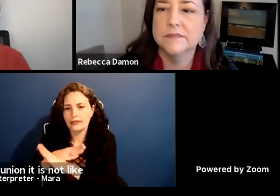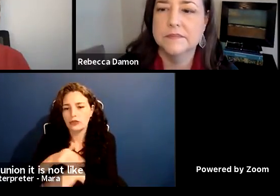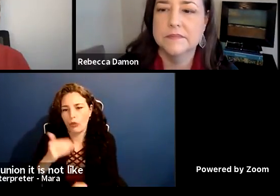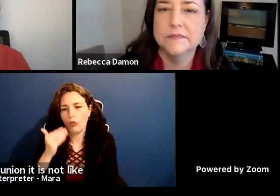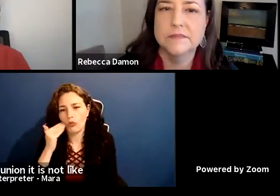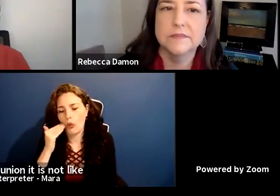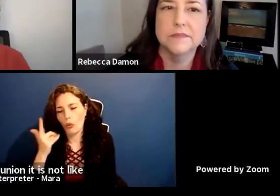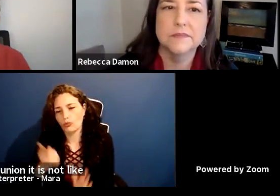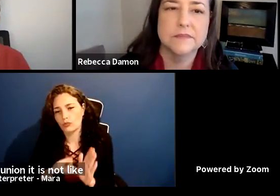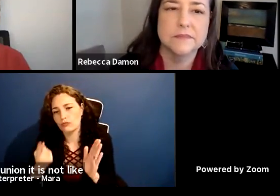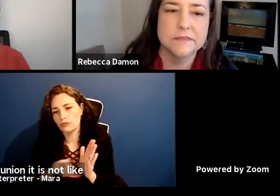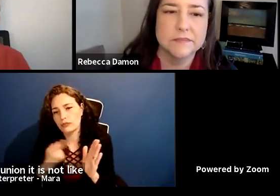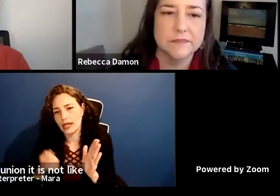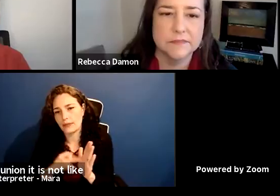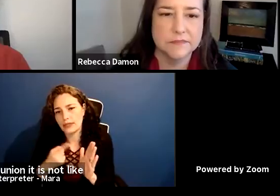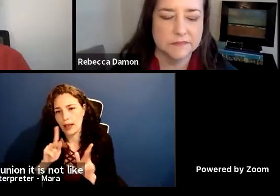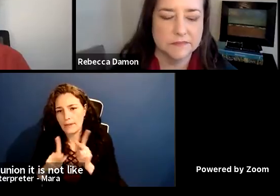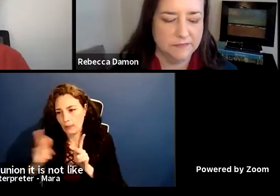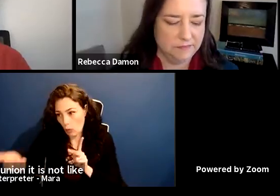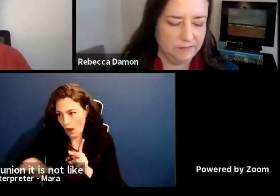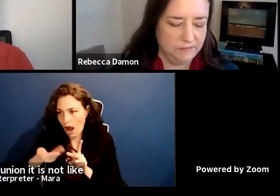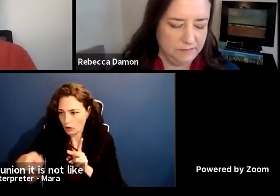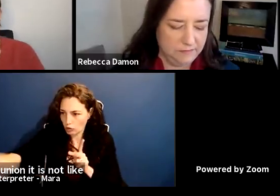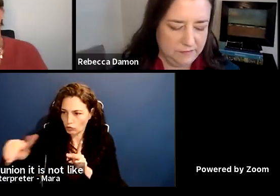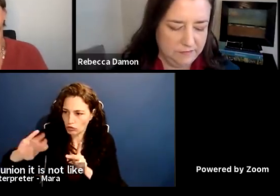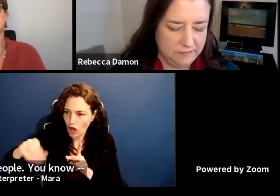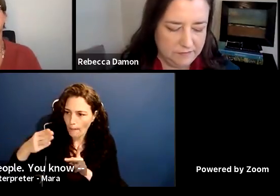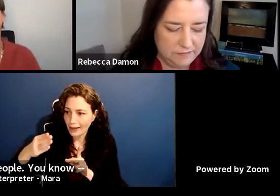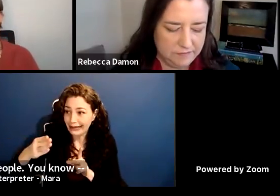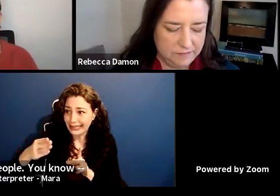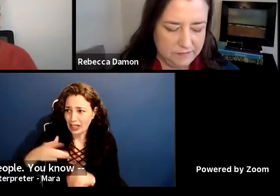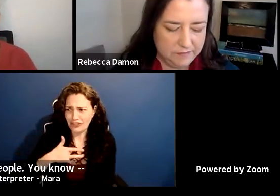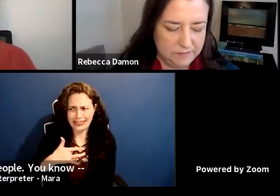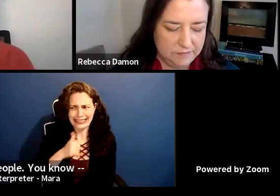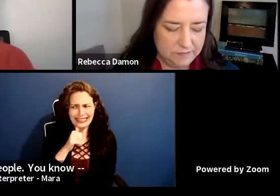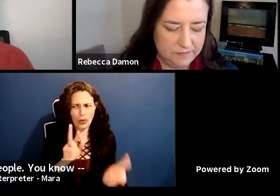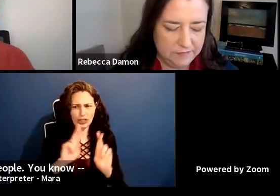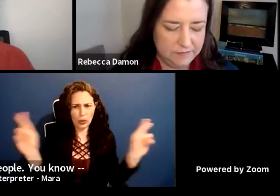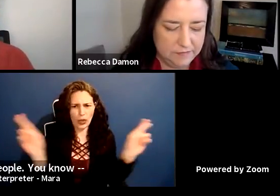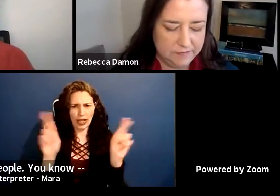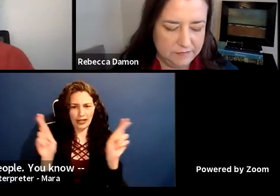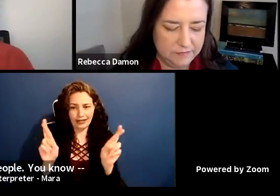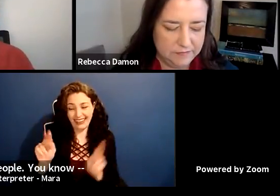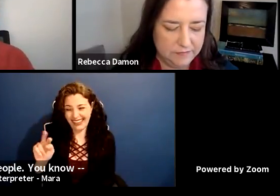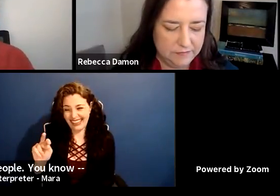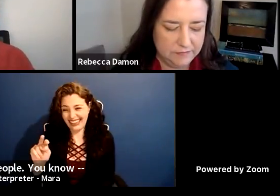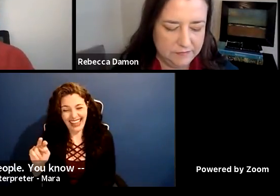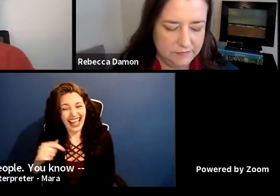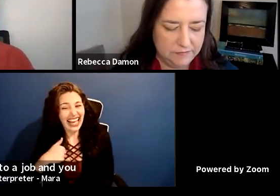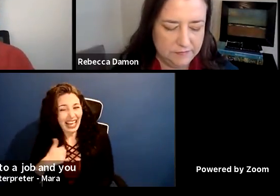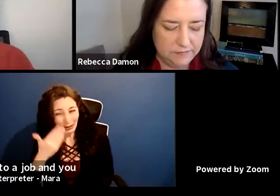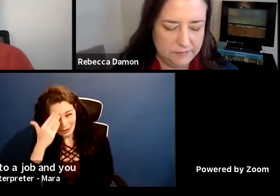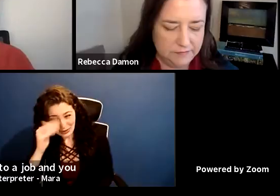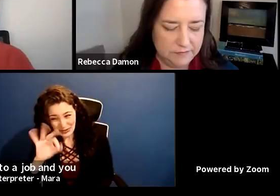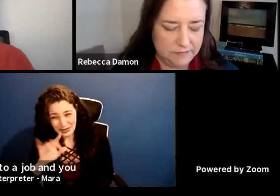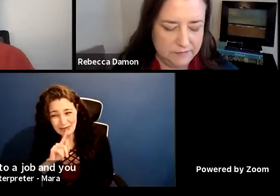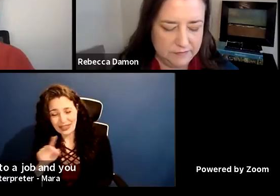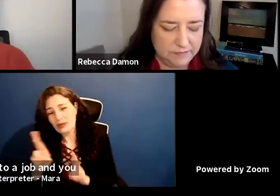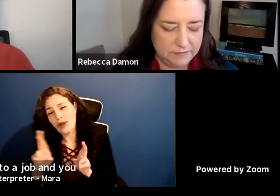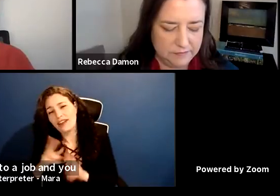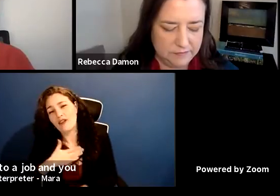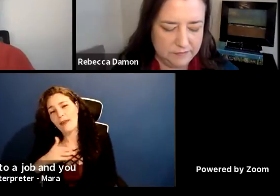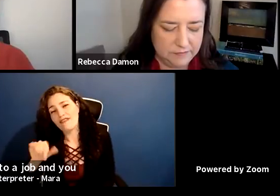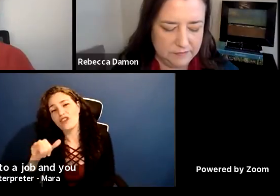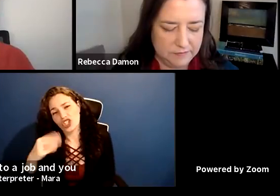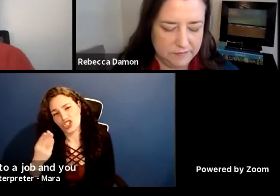because sometimes you get hired onto a job and maybe you weren't ready. I don't think I was ready for my first job, and I wasn't kind of at a place that I needed